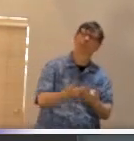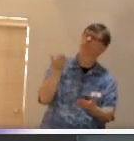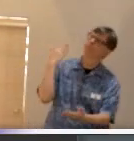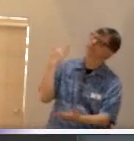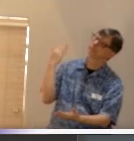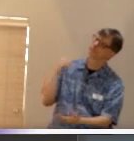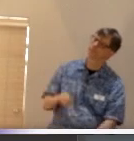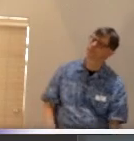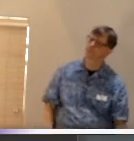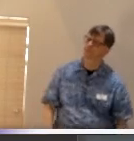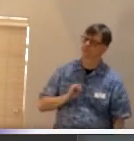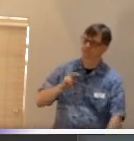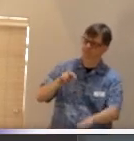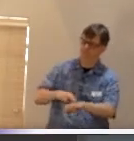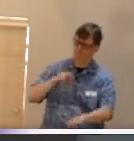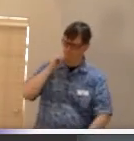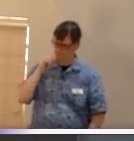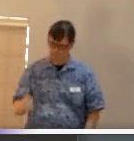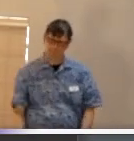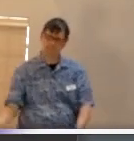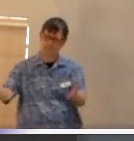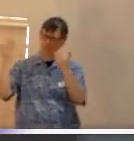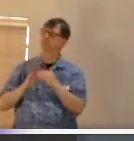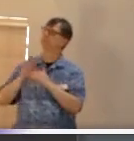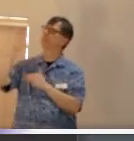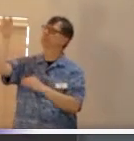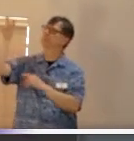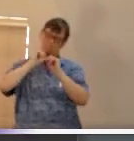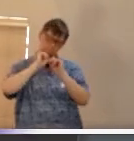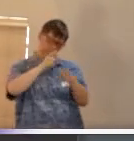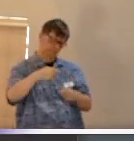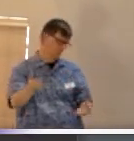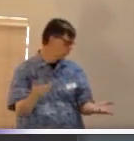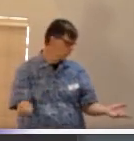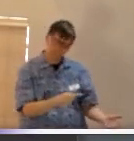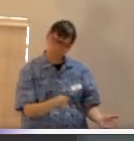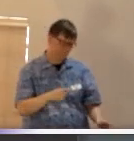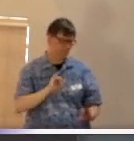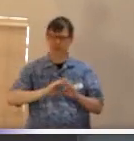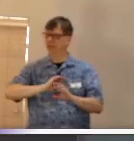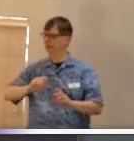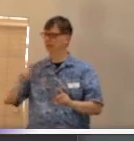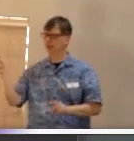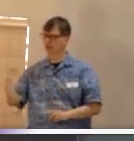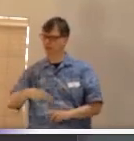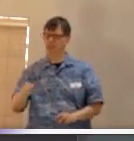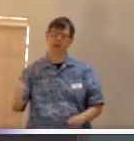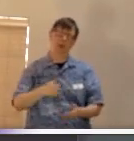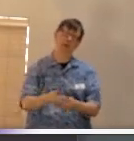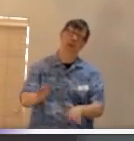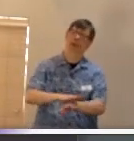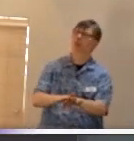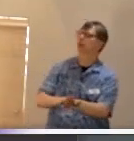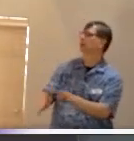and honoring those feelings as they come up and asking them where they came from, and bringing it out of the closet and dusting it off